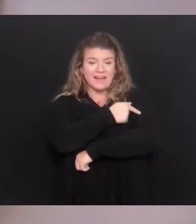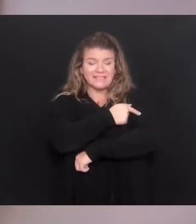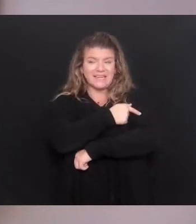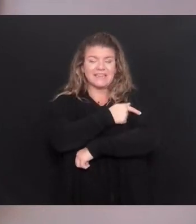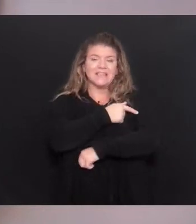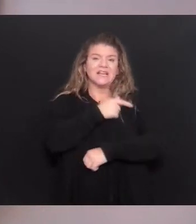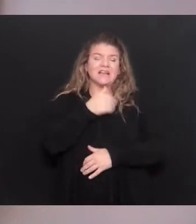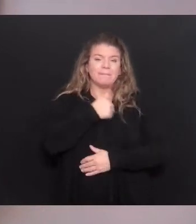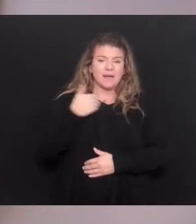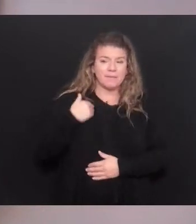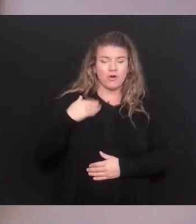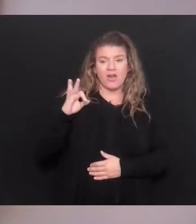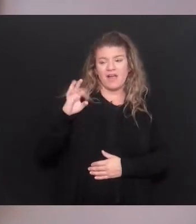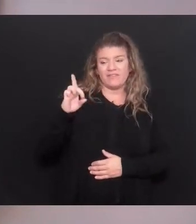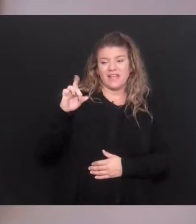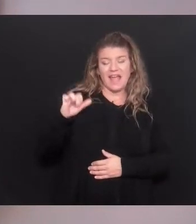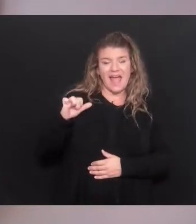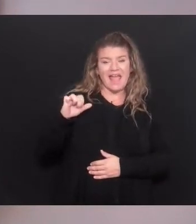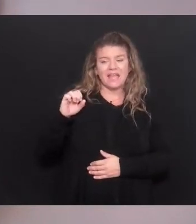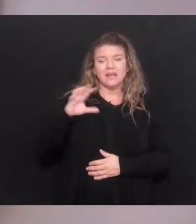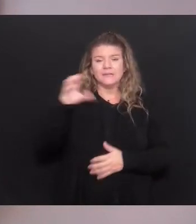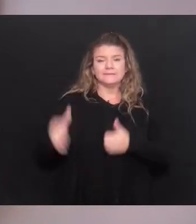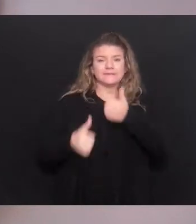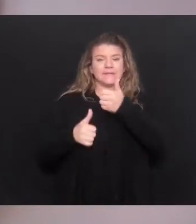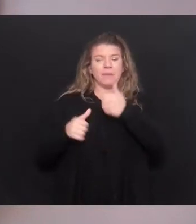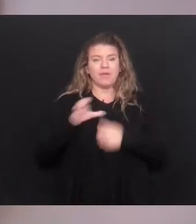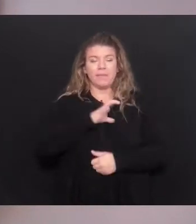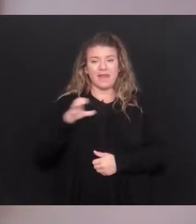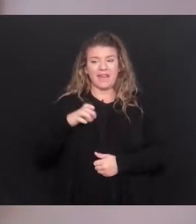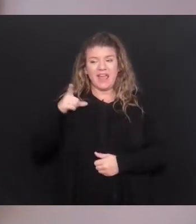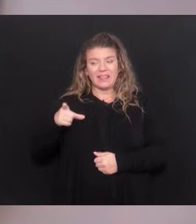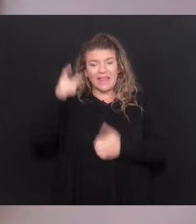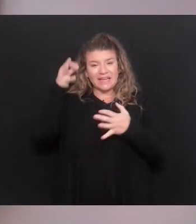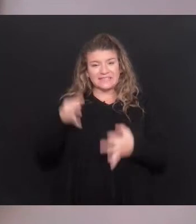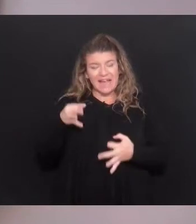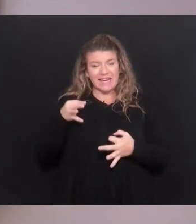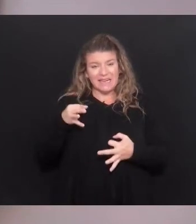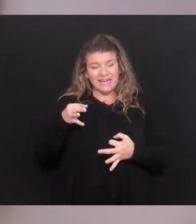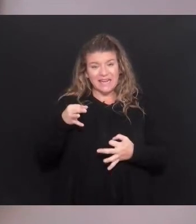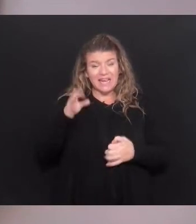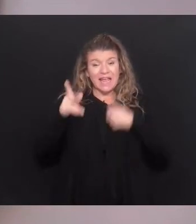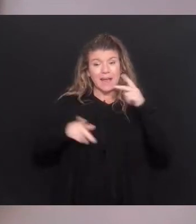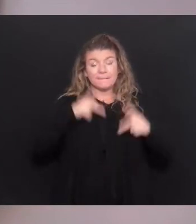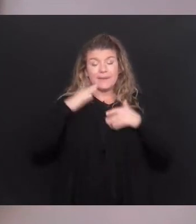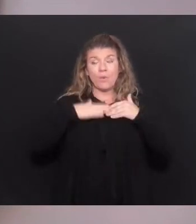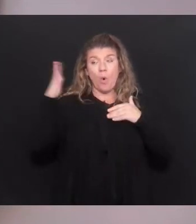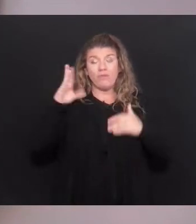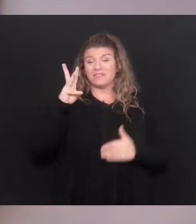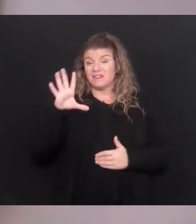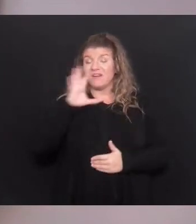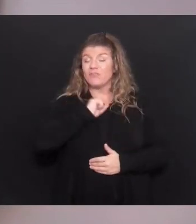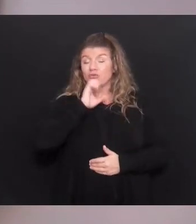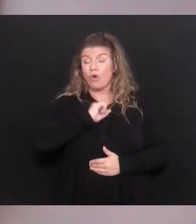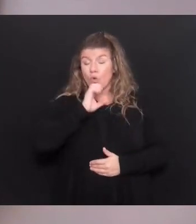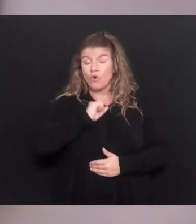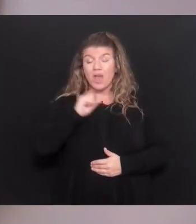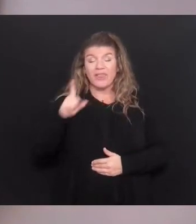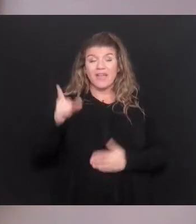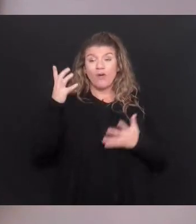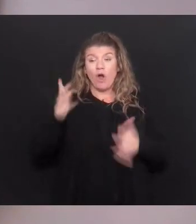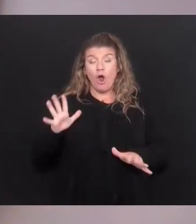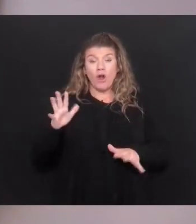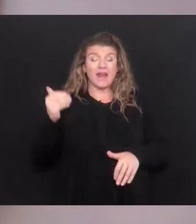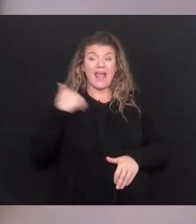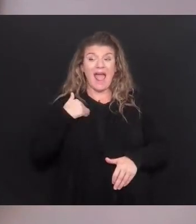the FDA Biologics Subcommittee decided that people over 65 years old who have been treated